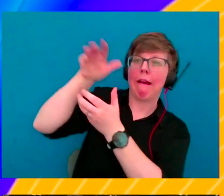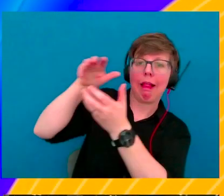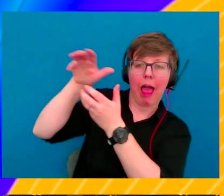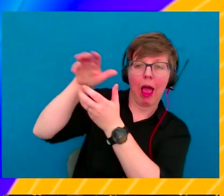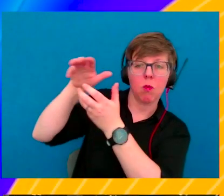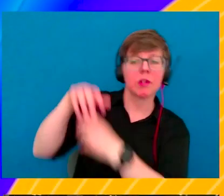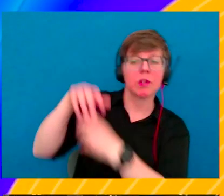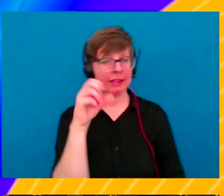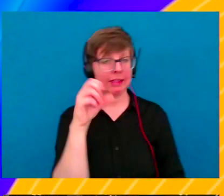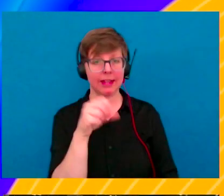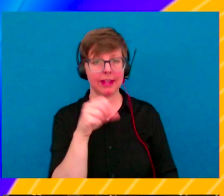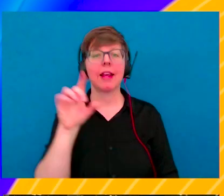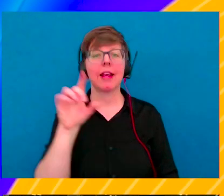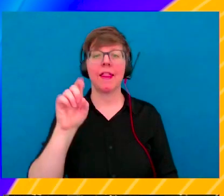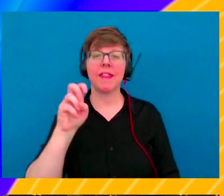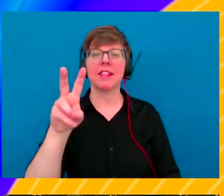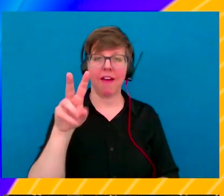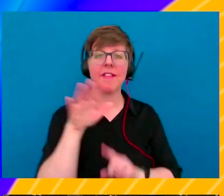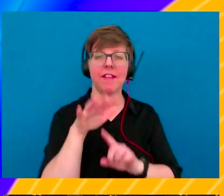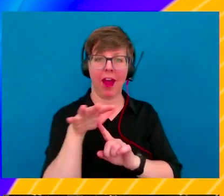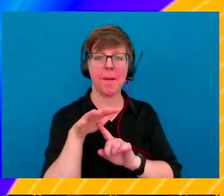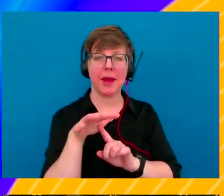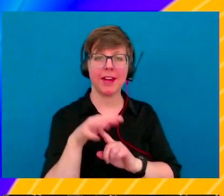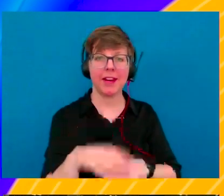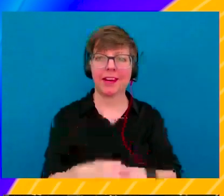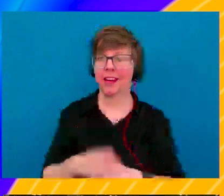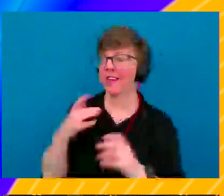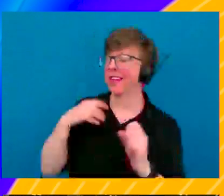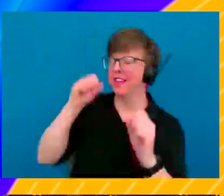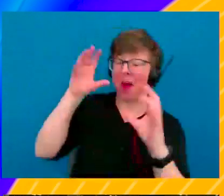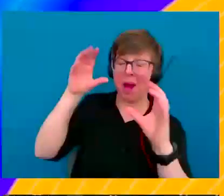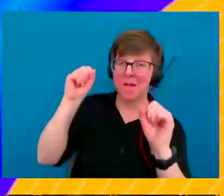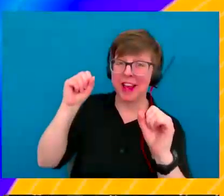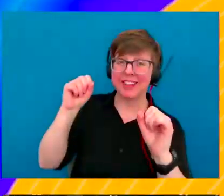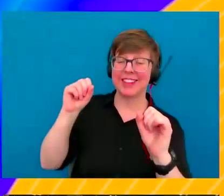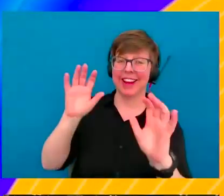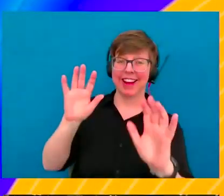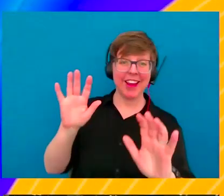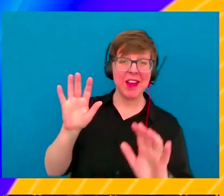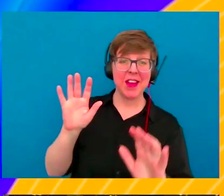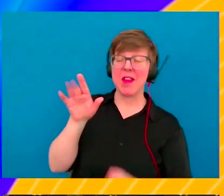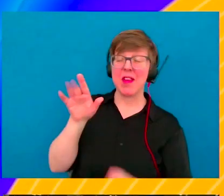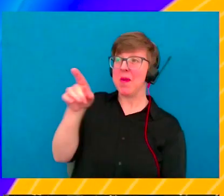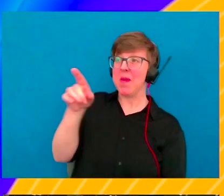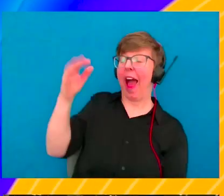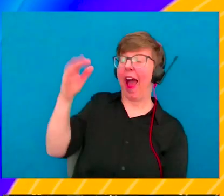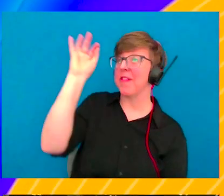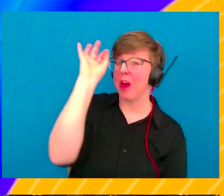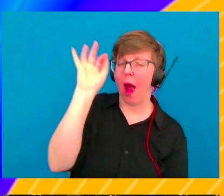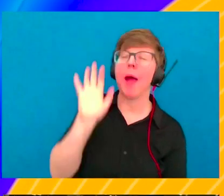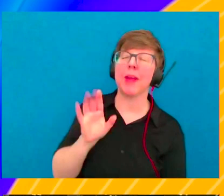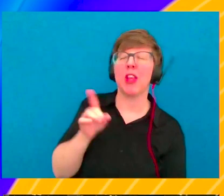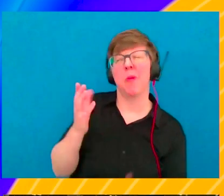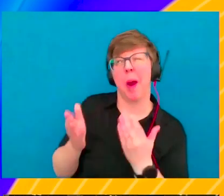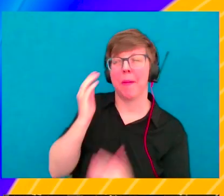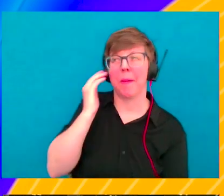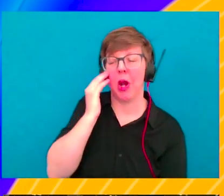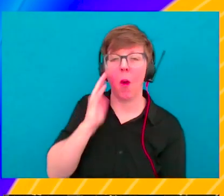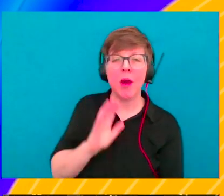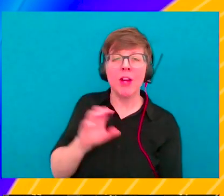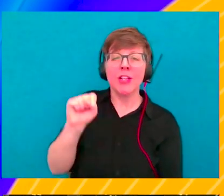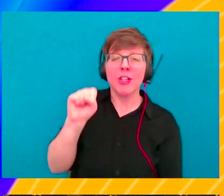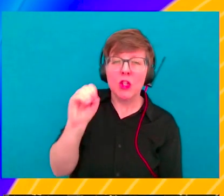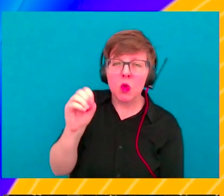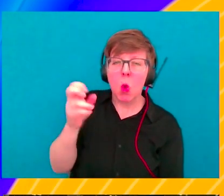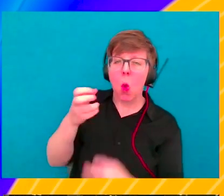eloquently It's described amazing. earlier. Like, no, this is like you have no idea. I mean, you probably do. I don't. Like, it's so difficult to set some